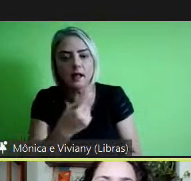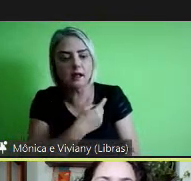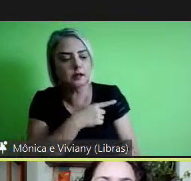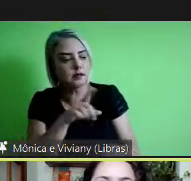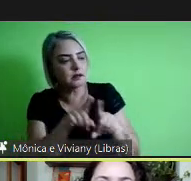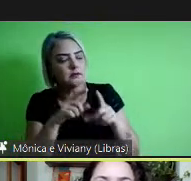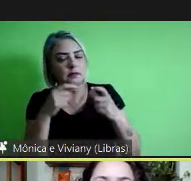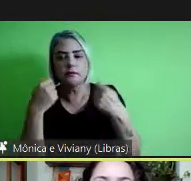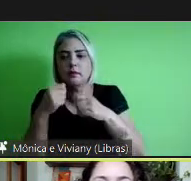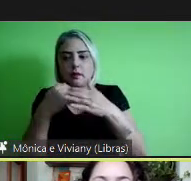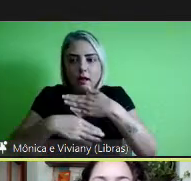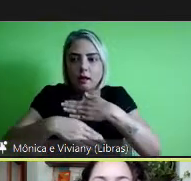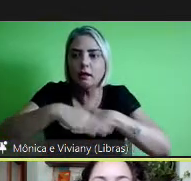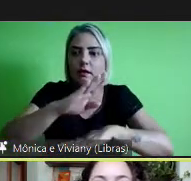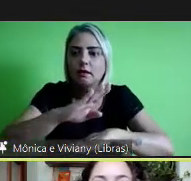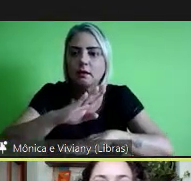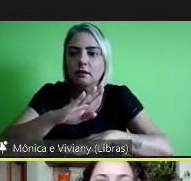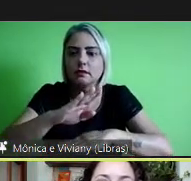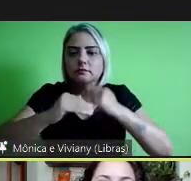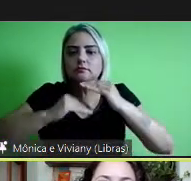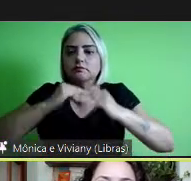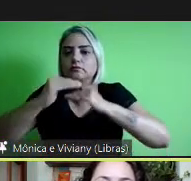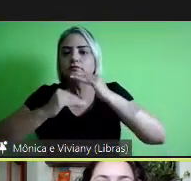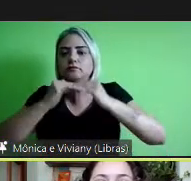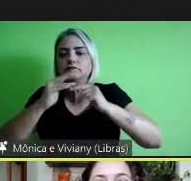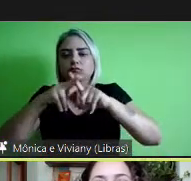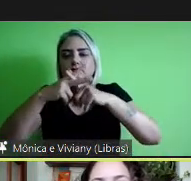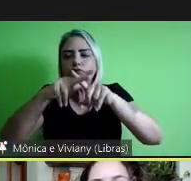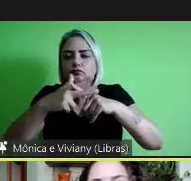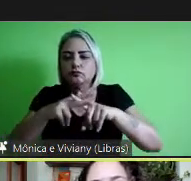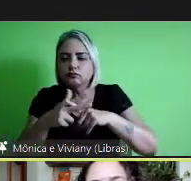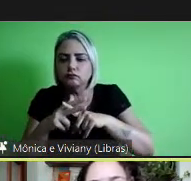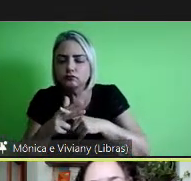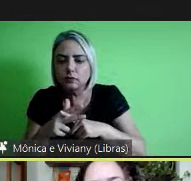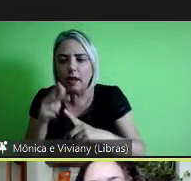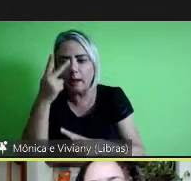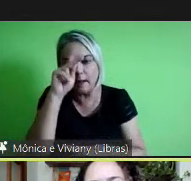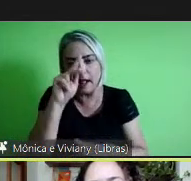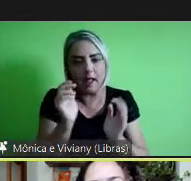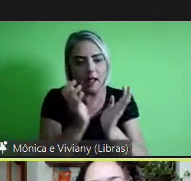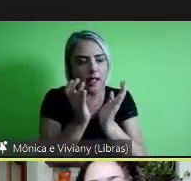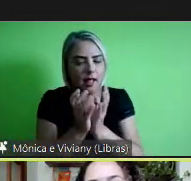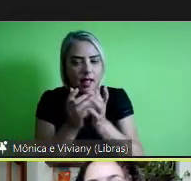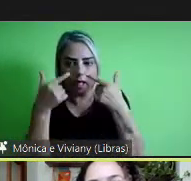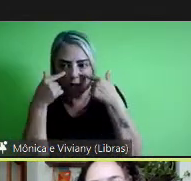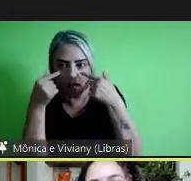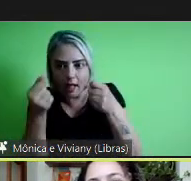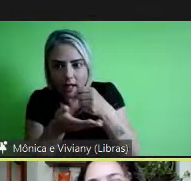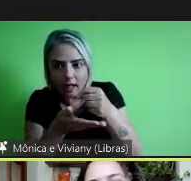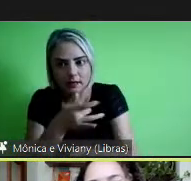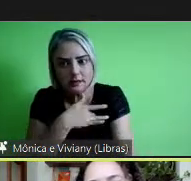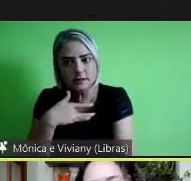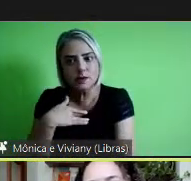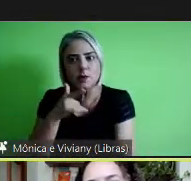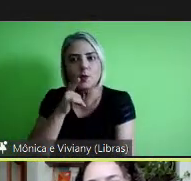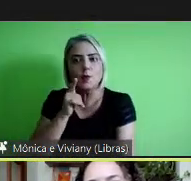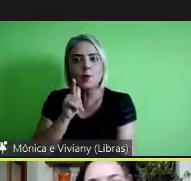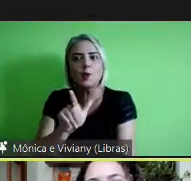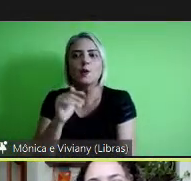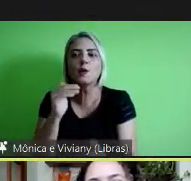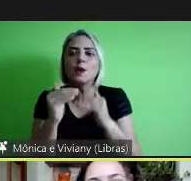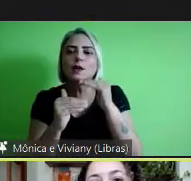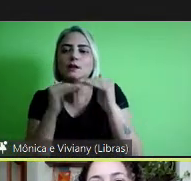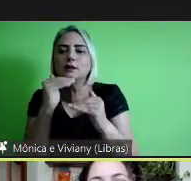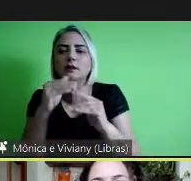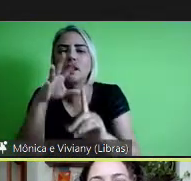between the sectors and the territories is that we need to advance in the development of tools so these primary healthcare teams